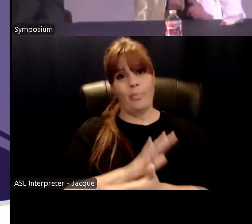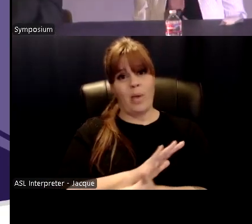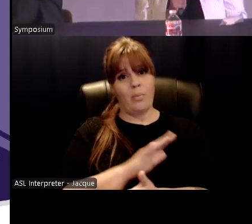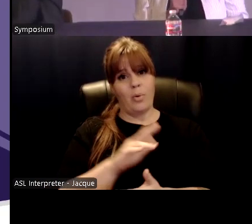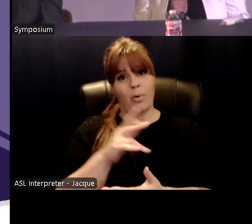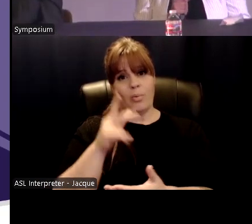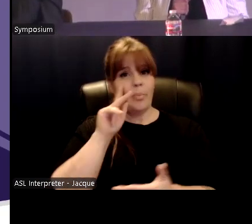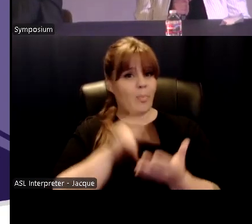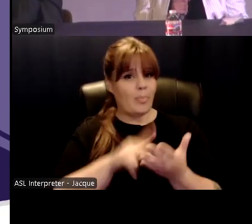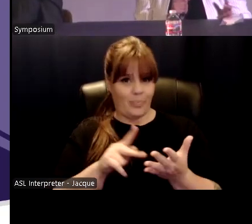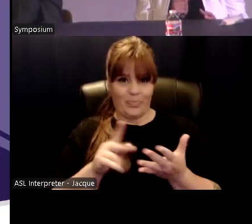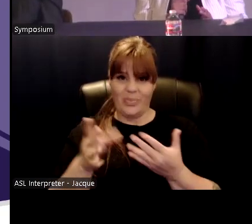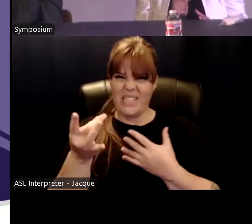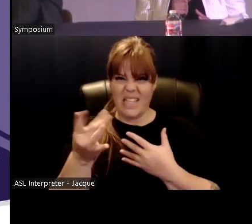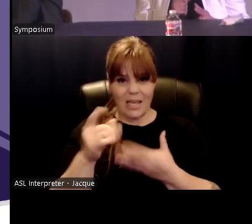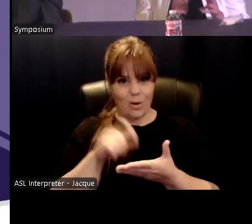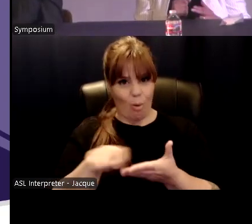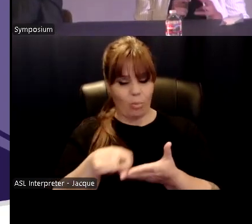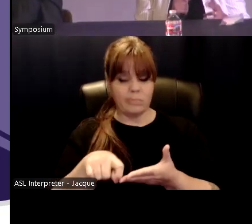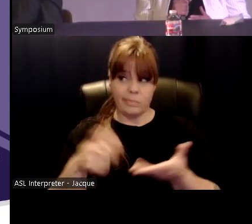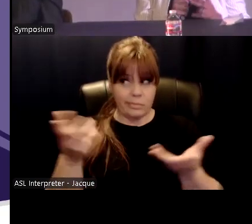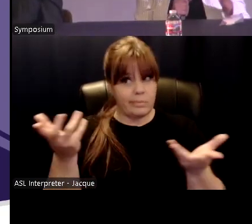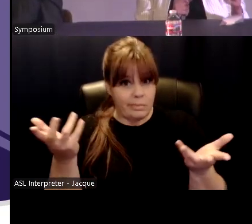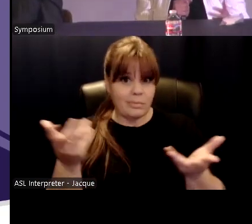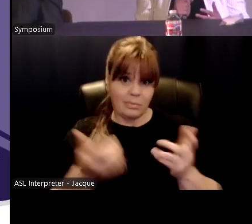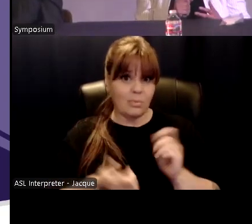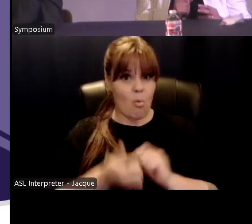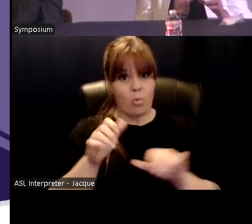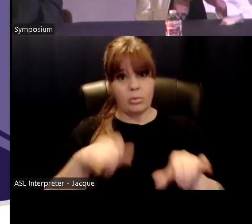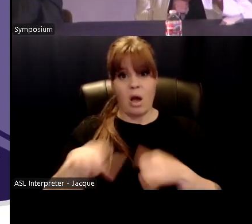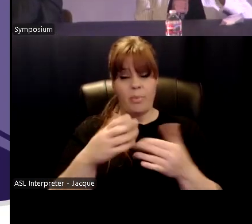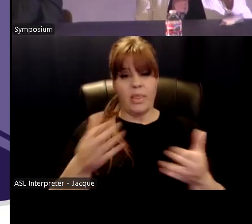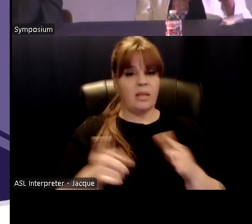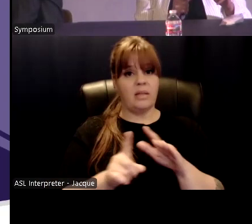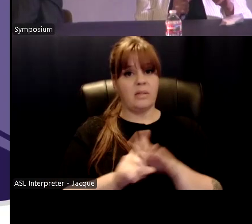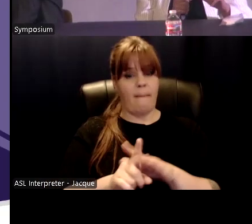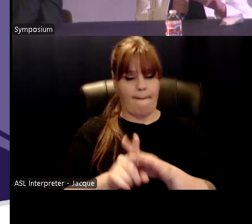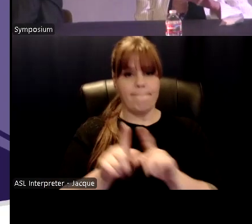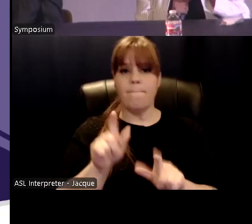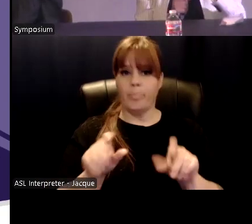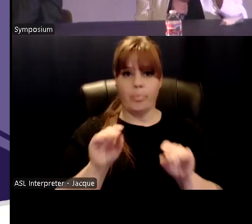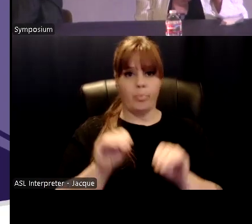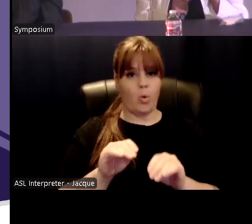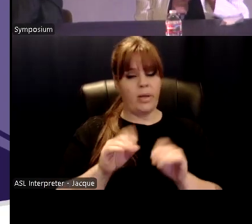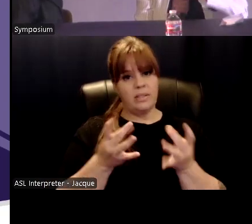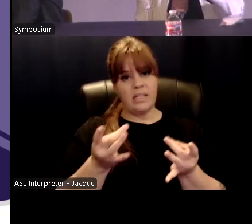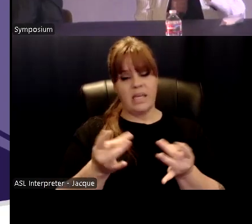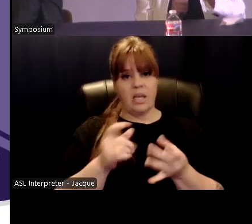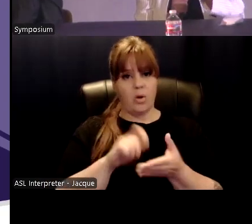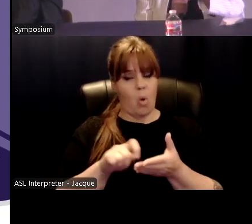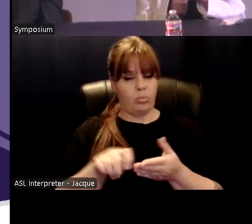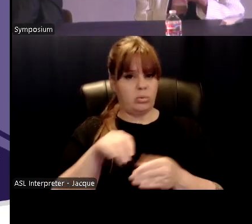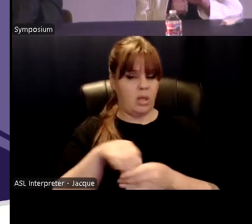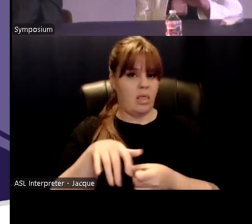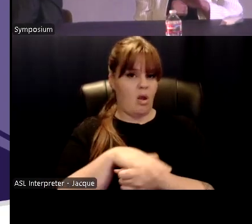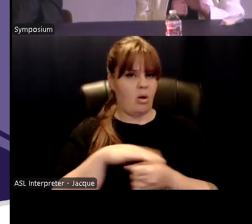notes. Yeah, that has been the most common thing that's come up, and people have put sticky notes in like key areas, like